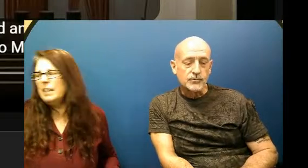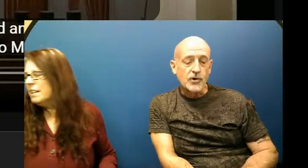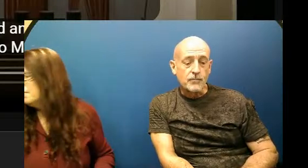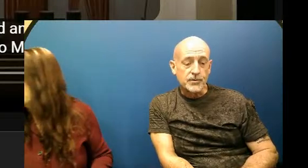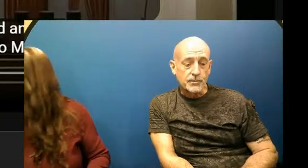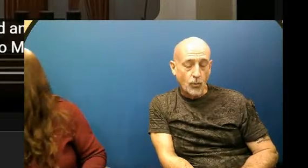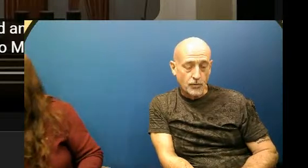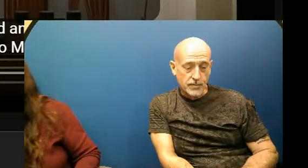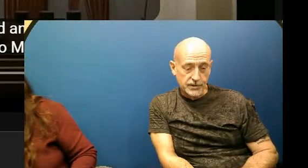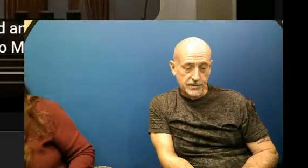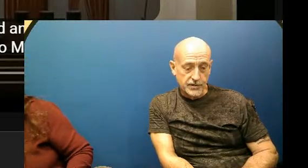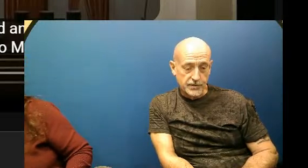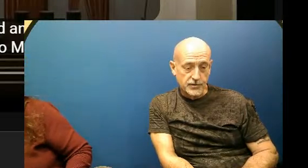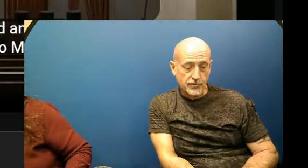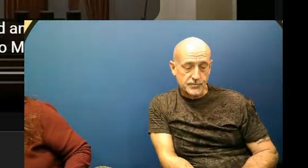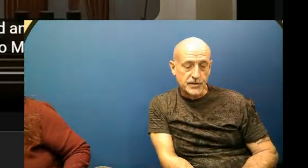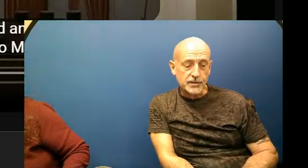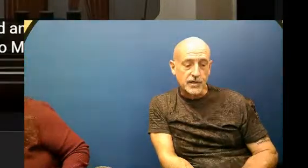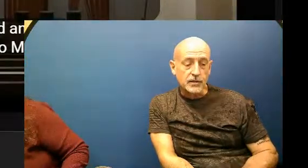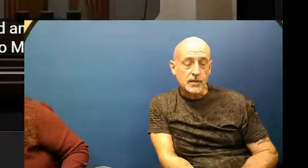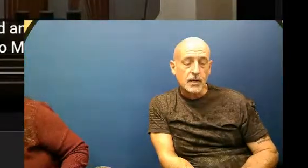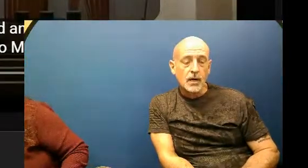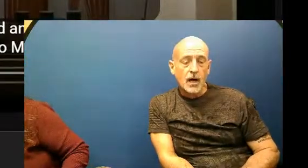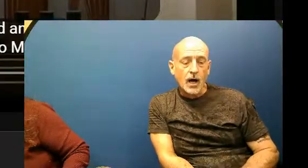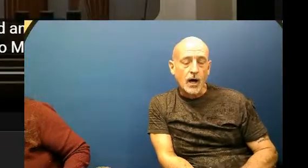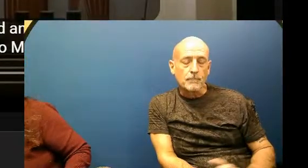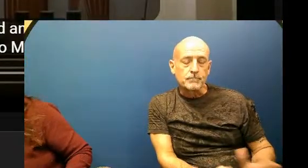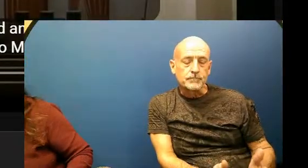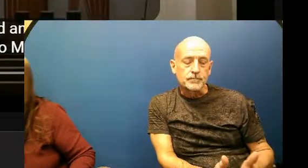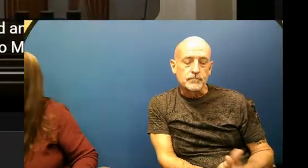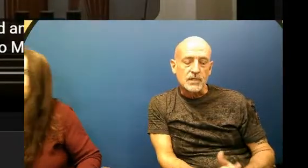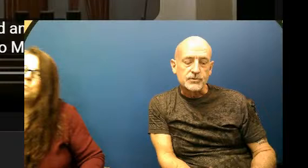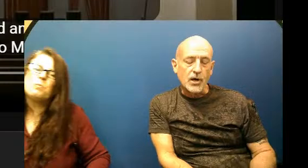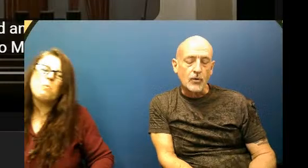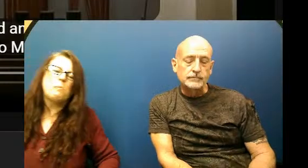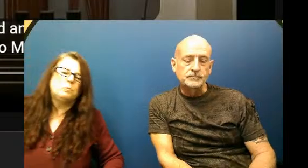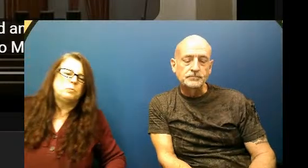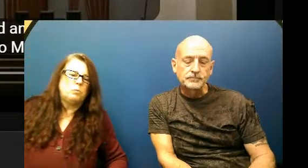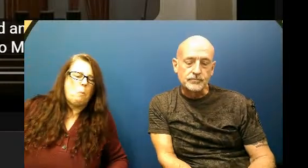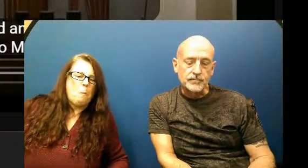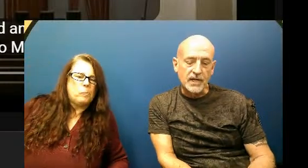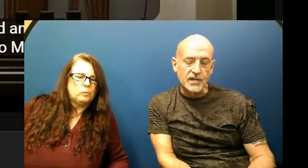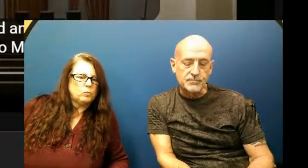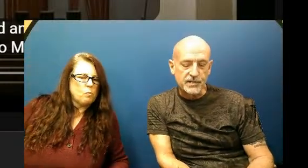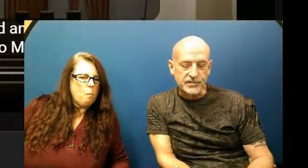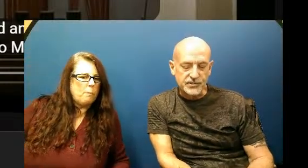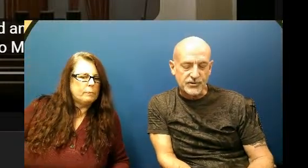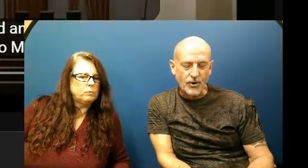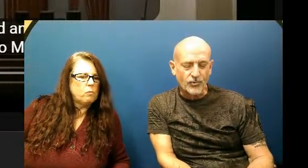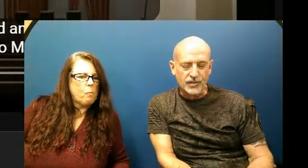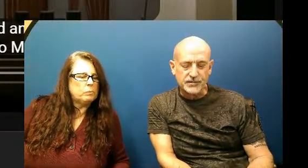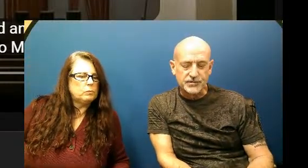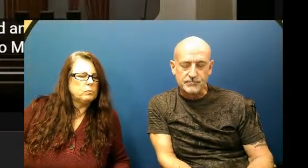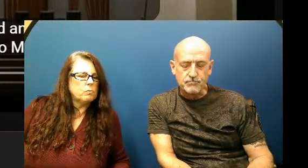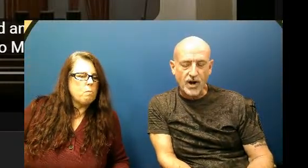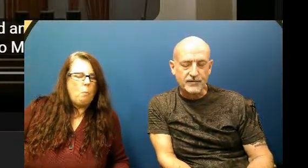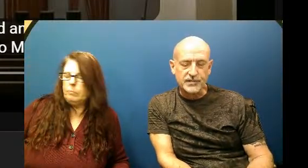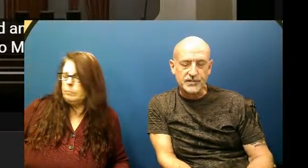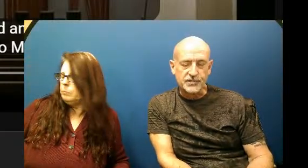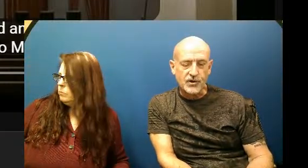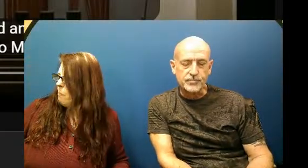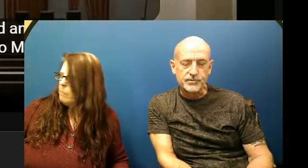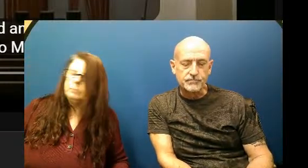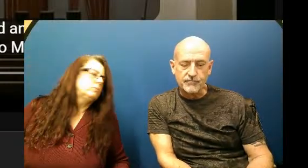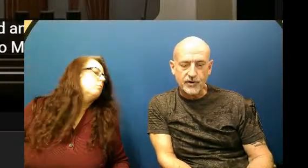or something? Trump is a poor billionaire, not a rich billionaire. So, and his businesses are all really